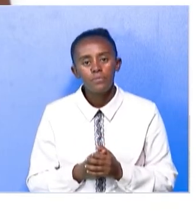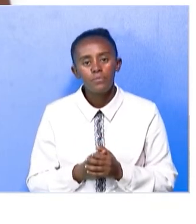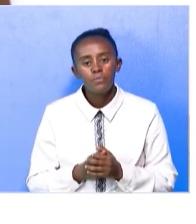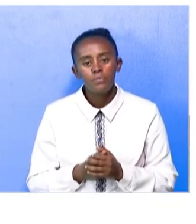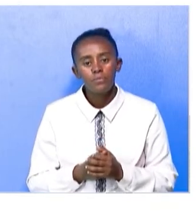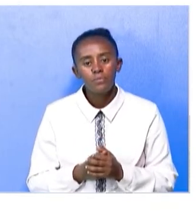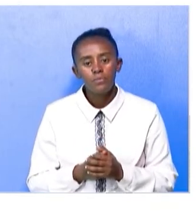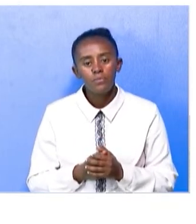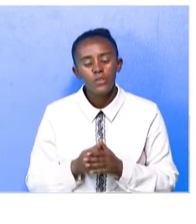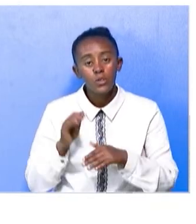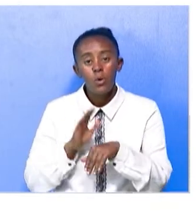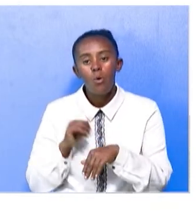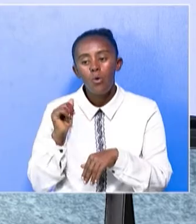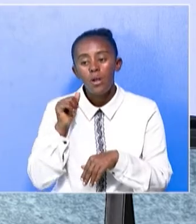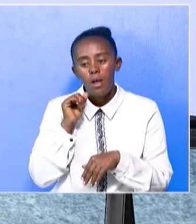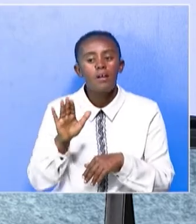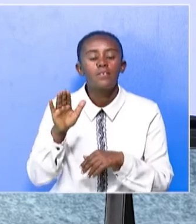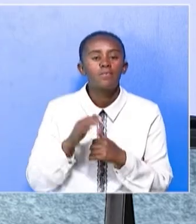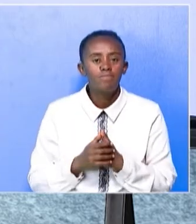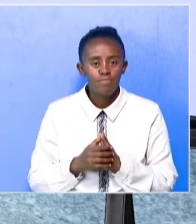called her.